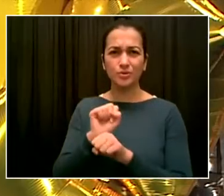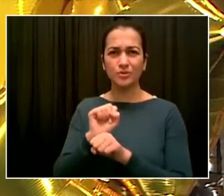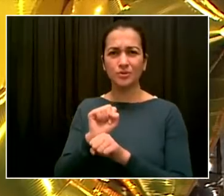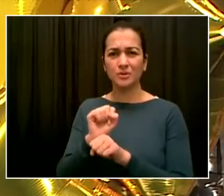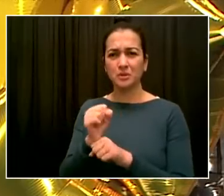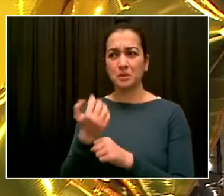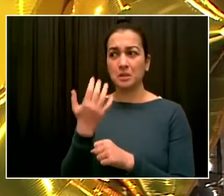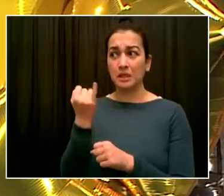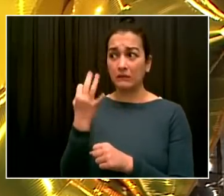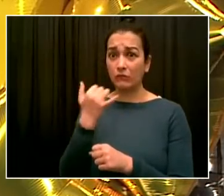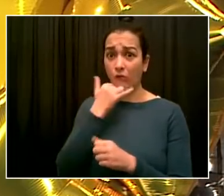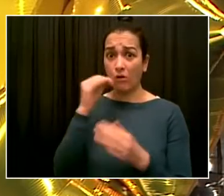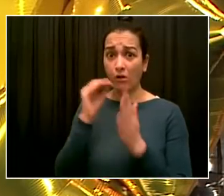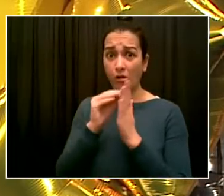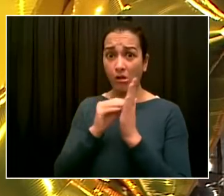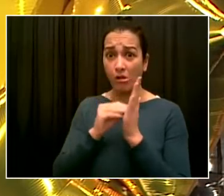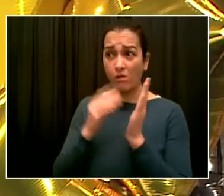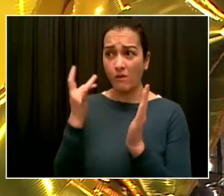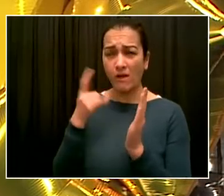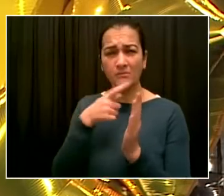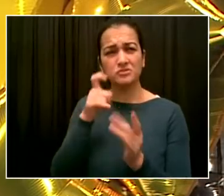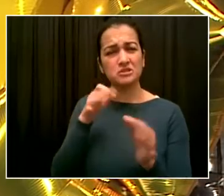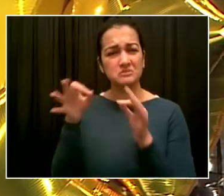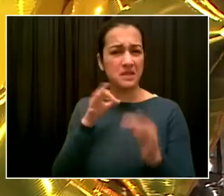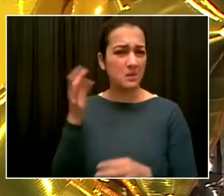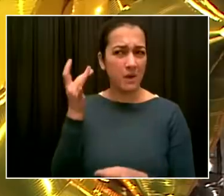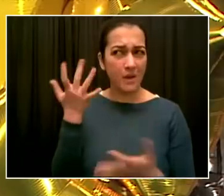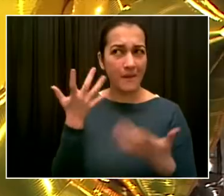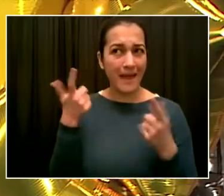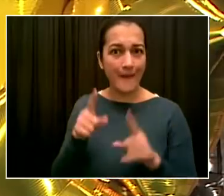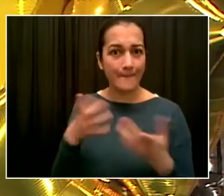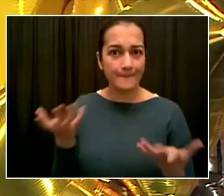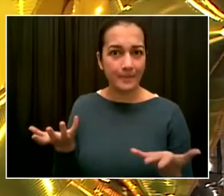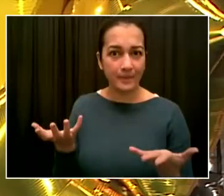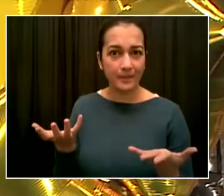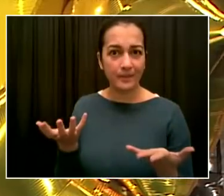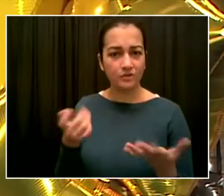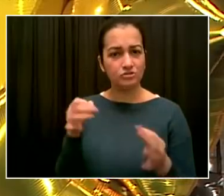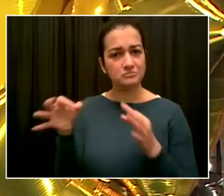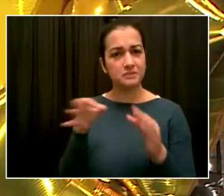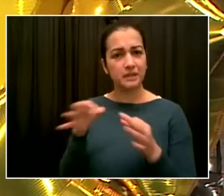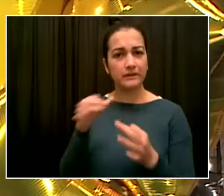happened, just to give people more confidence. Go ahead, Michael.